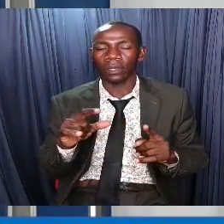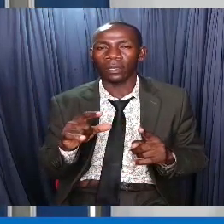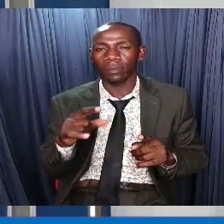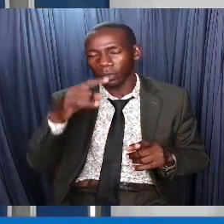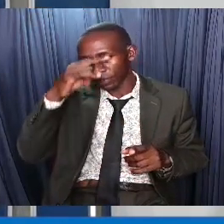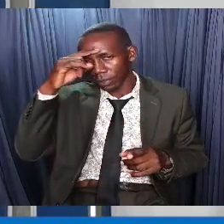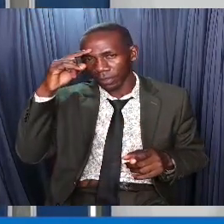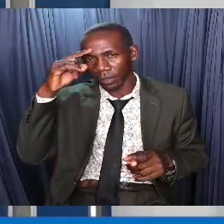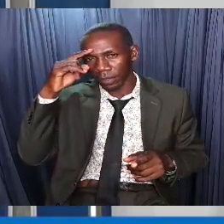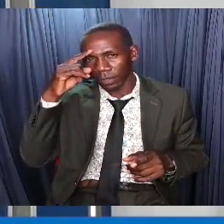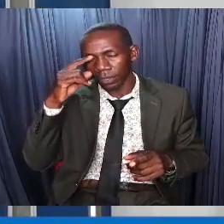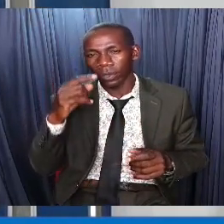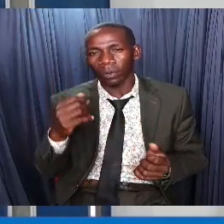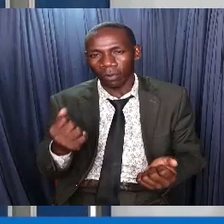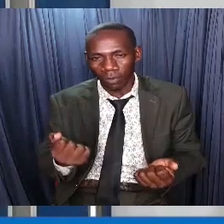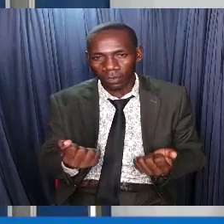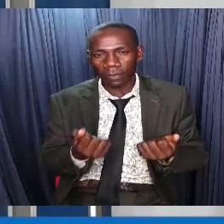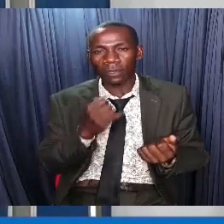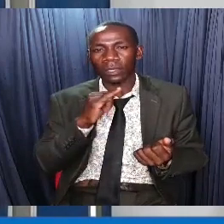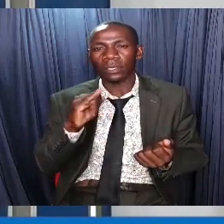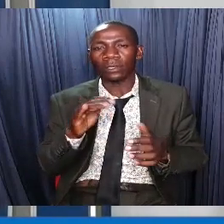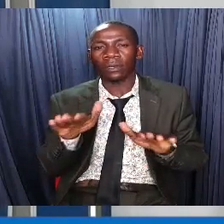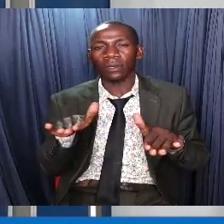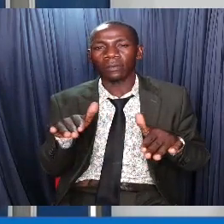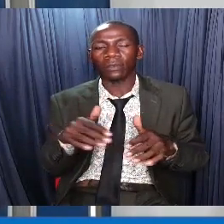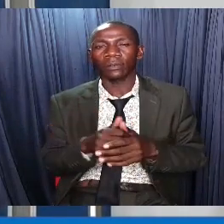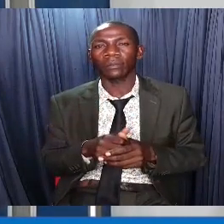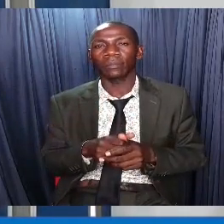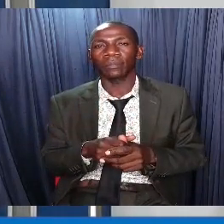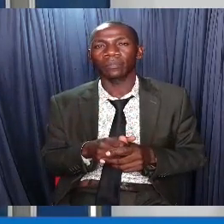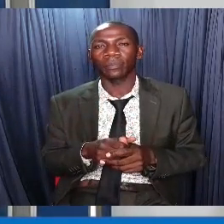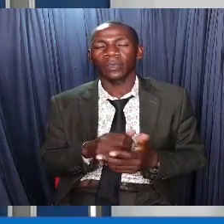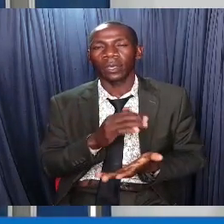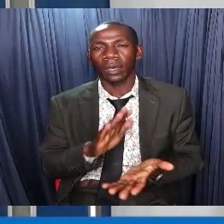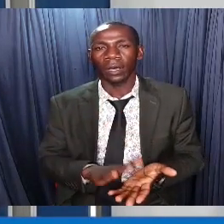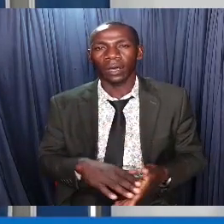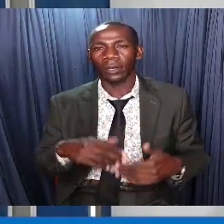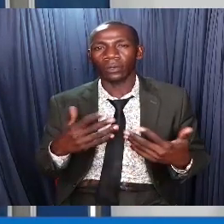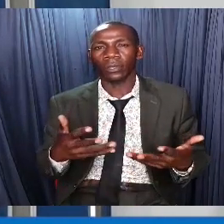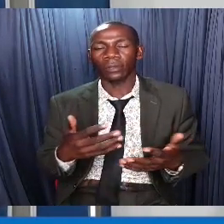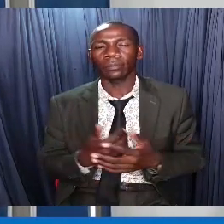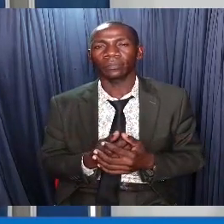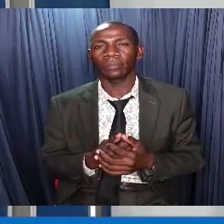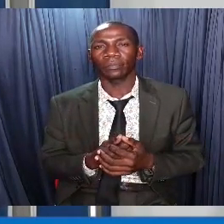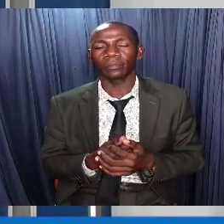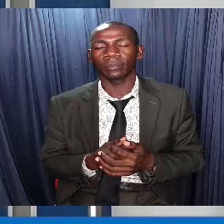Maana because kuokoa ni matendo. What saves is the action. Hallelujah.